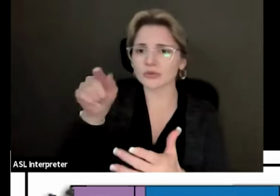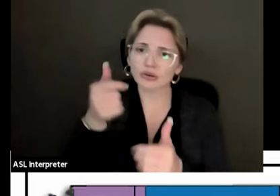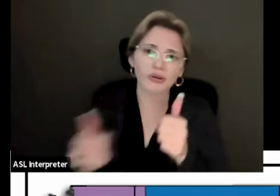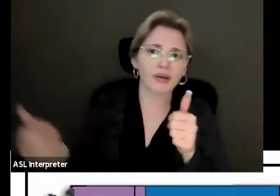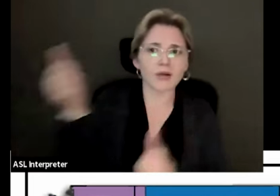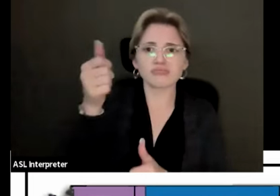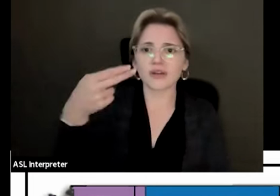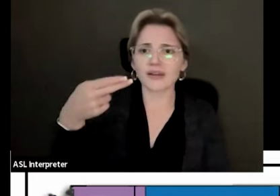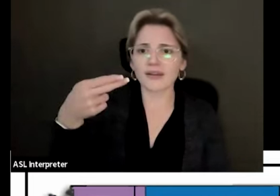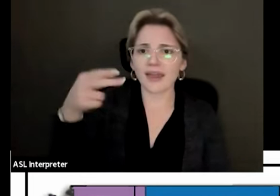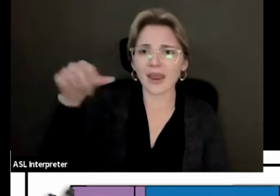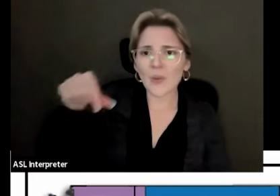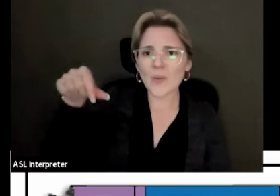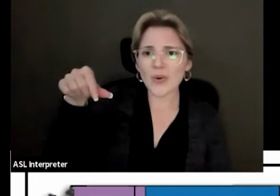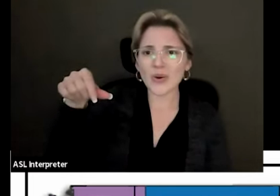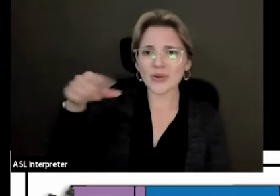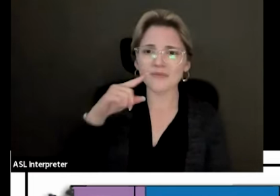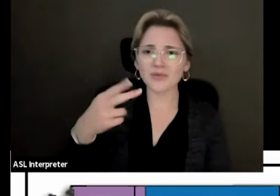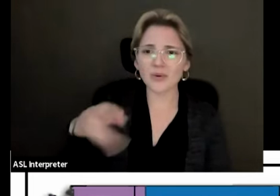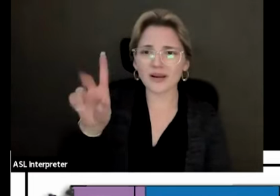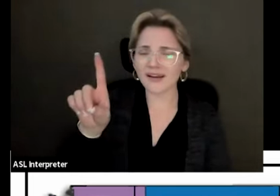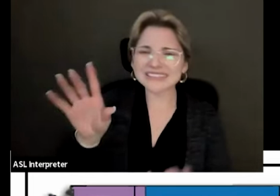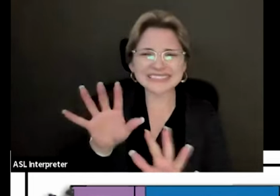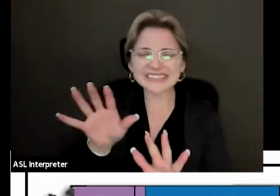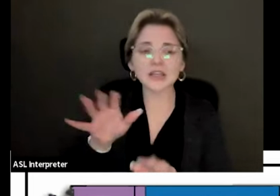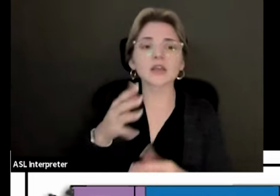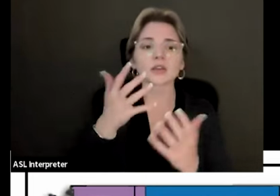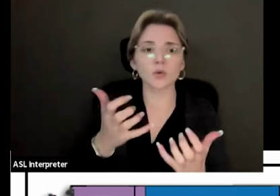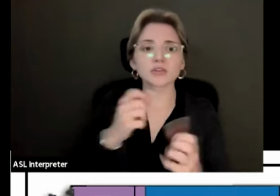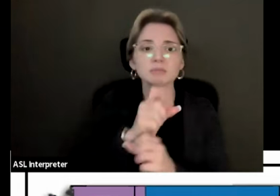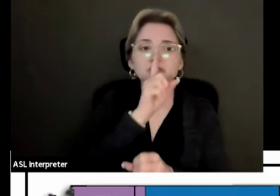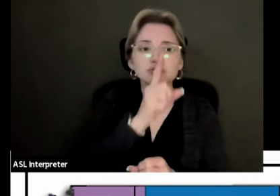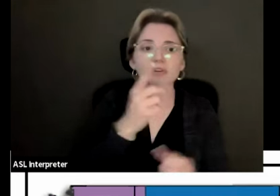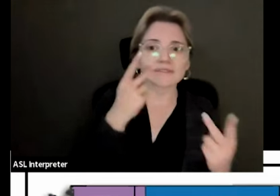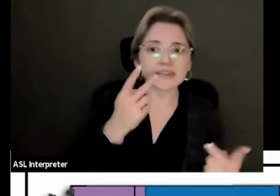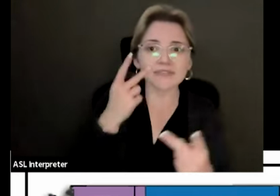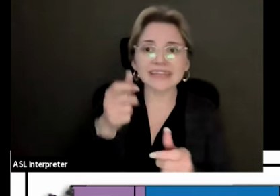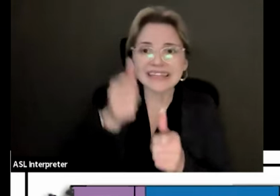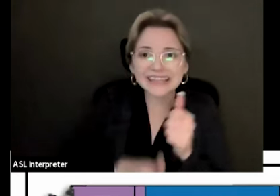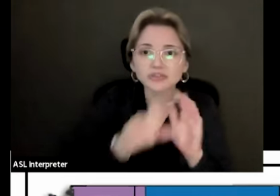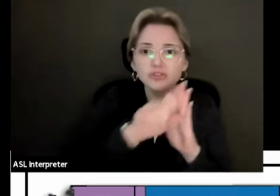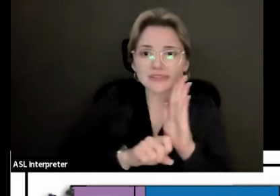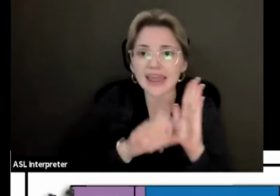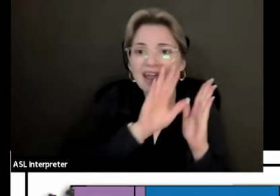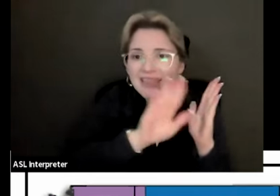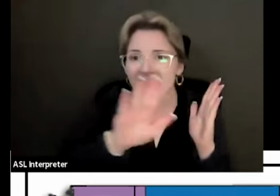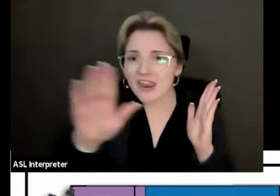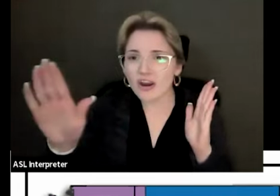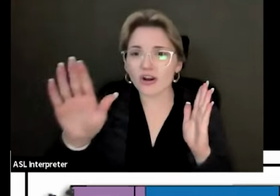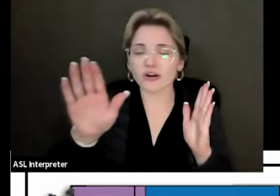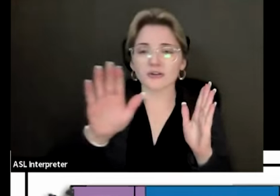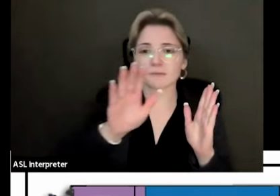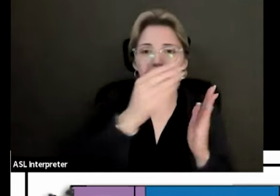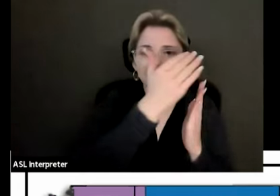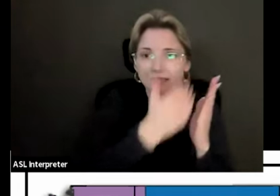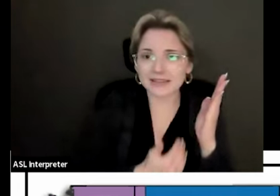resources for survivors. So we share all this because I always think it's a helpful place to start, is to reach